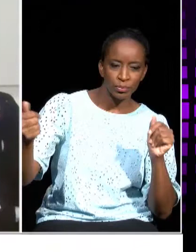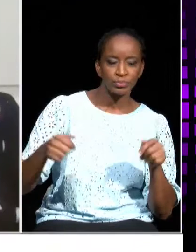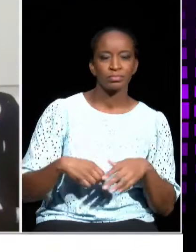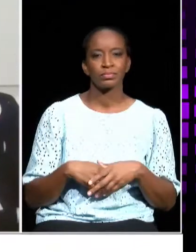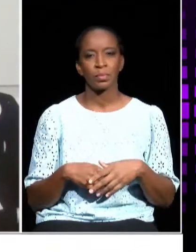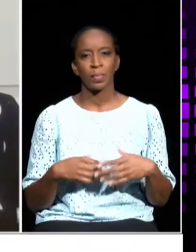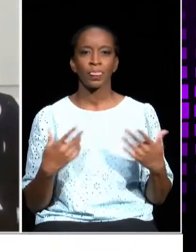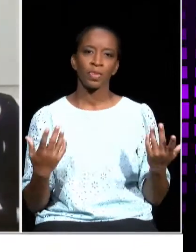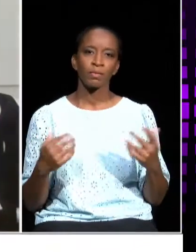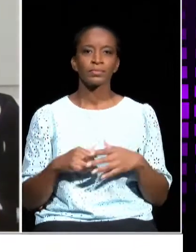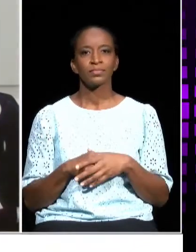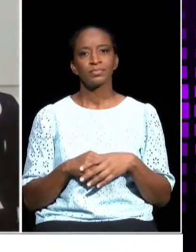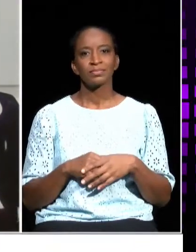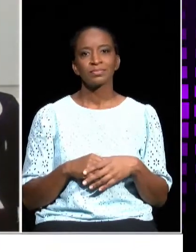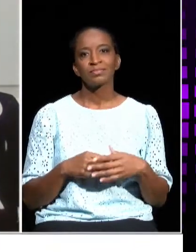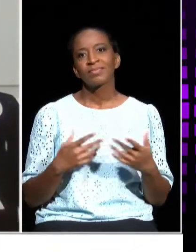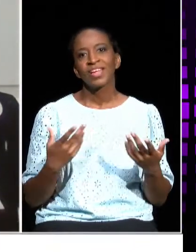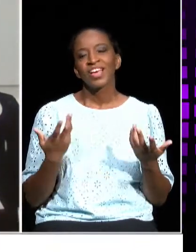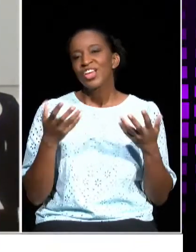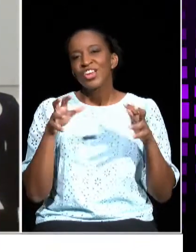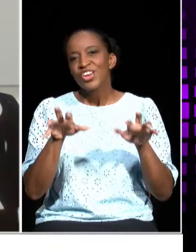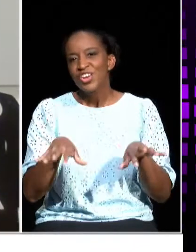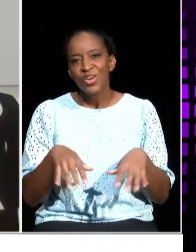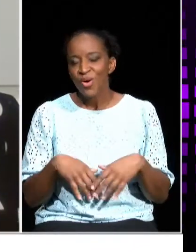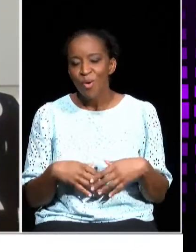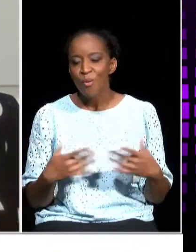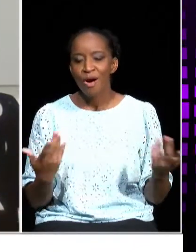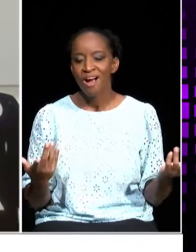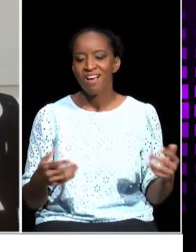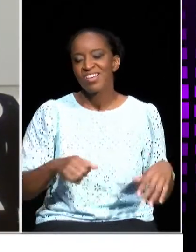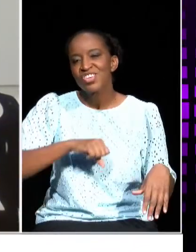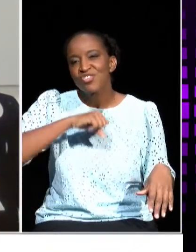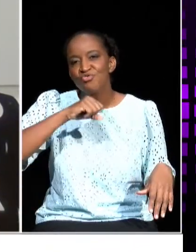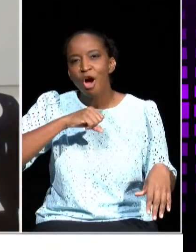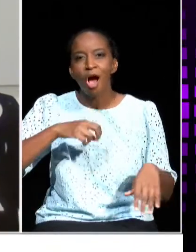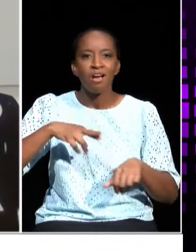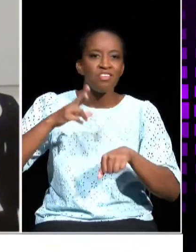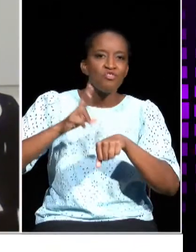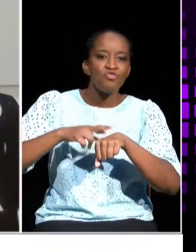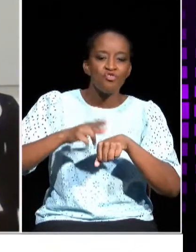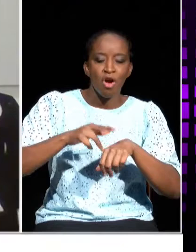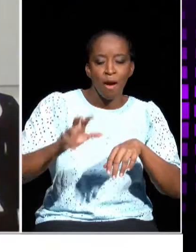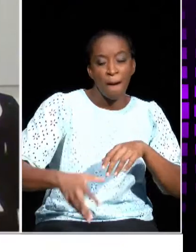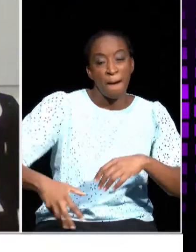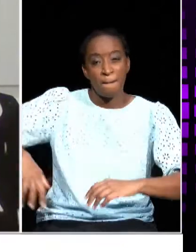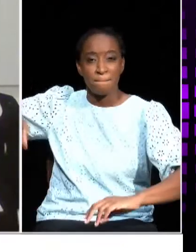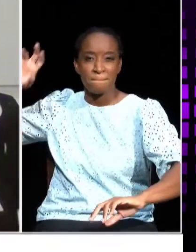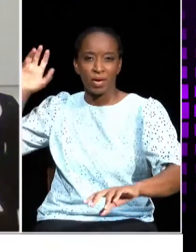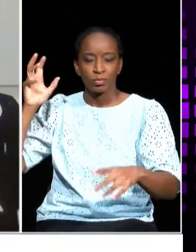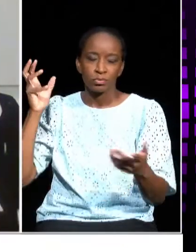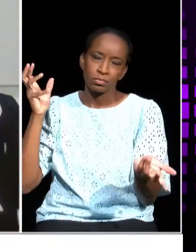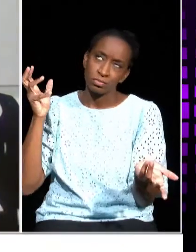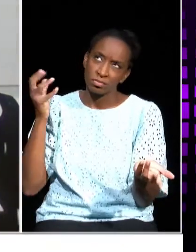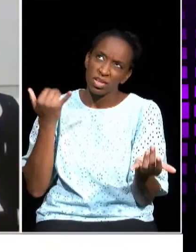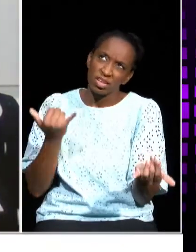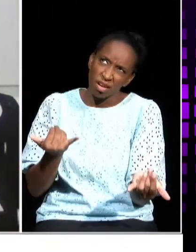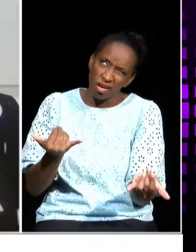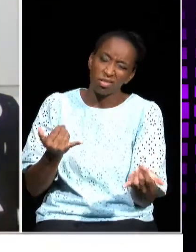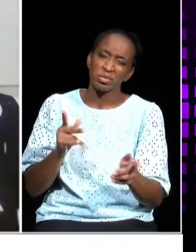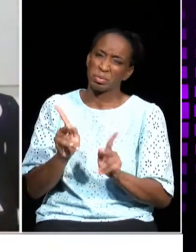get some other type of artillery, but helping young persons to develop those skills. But I think that one of the things I want us